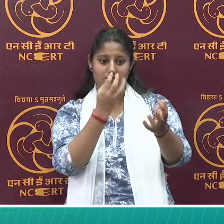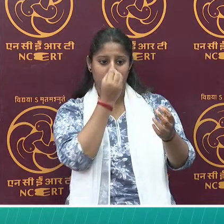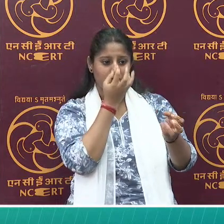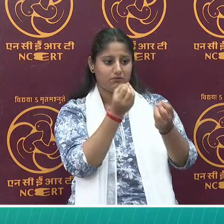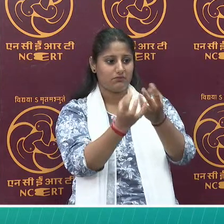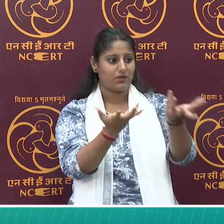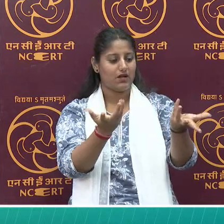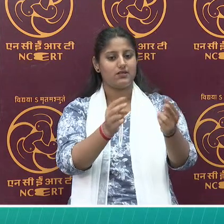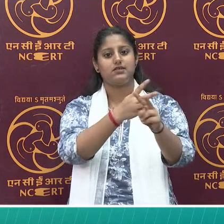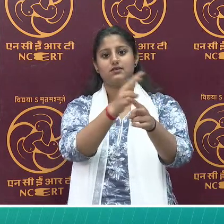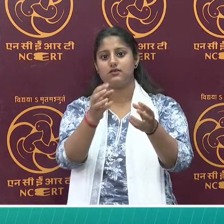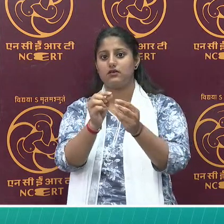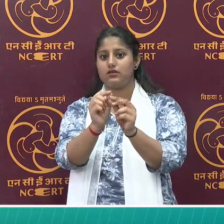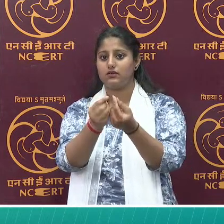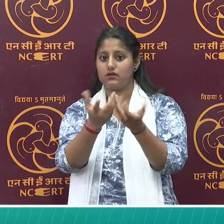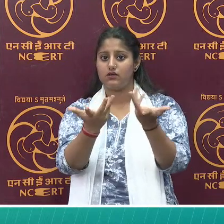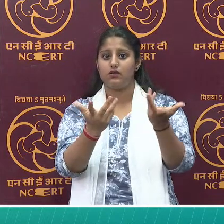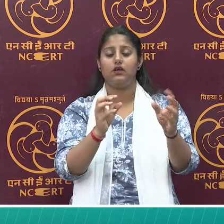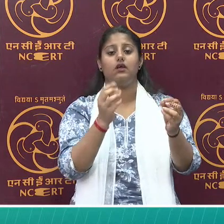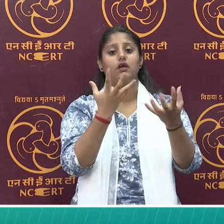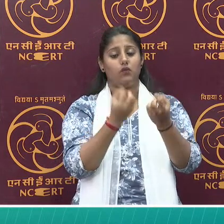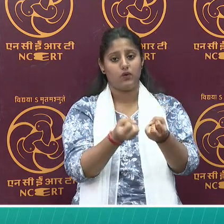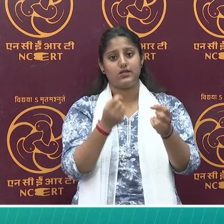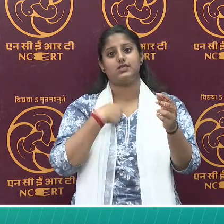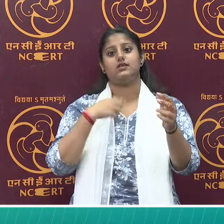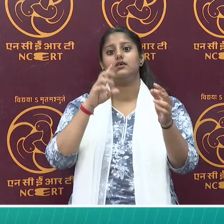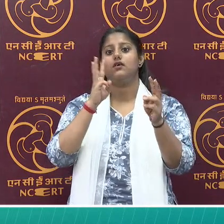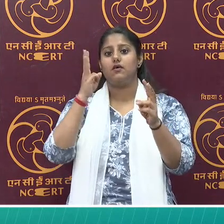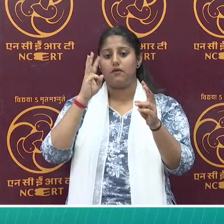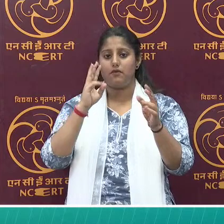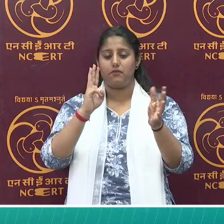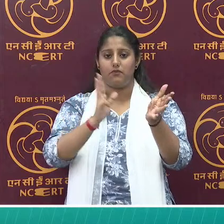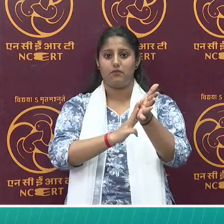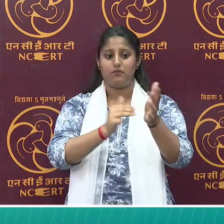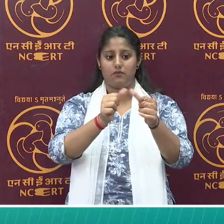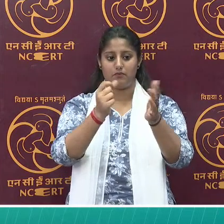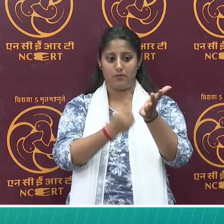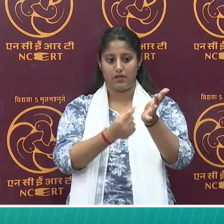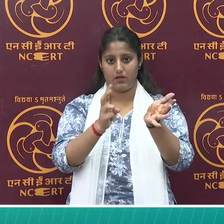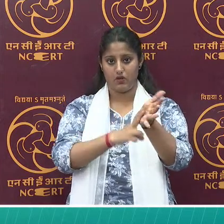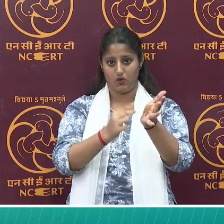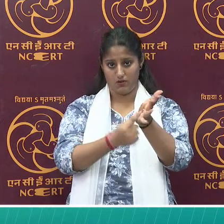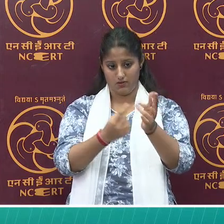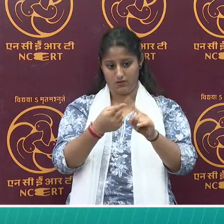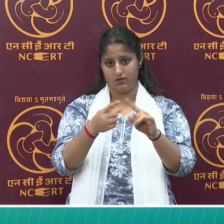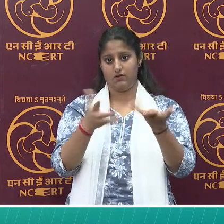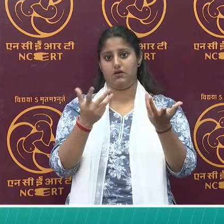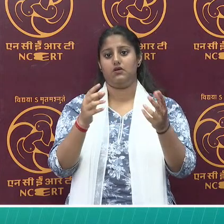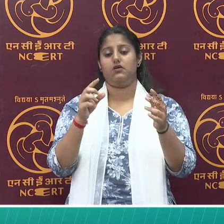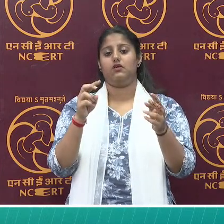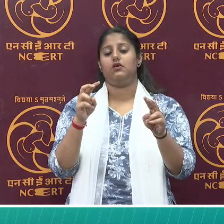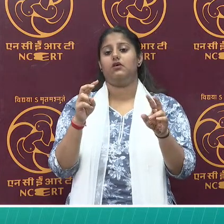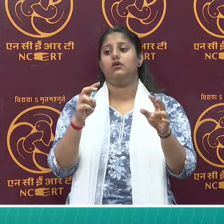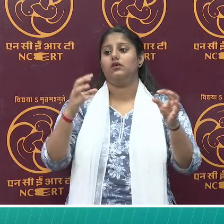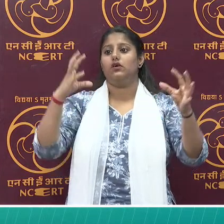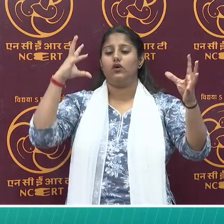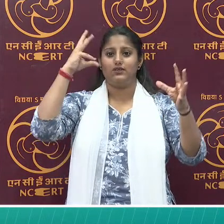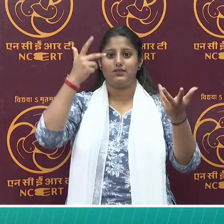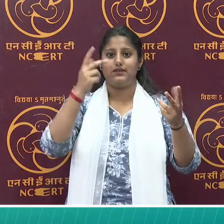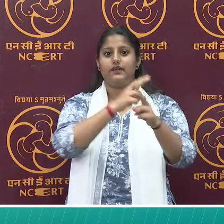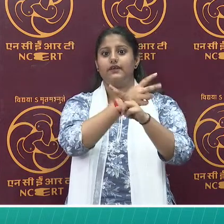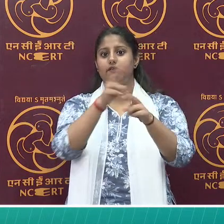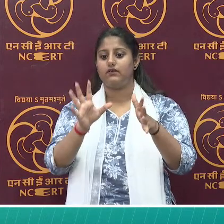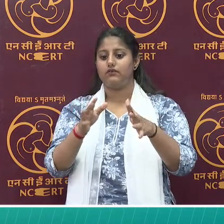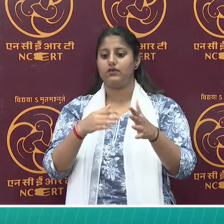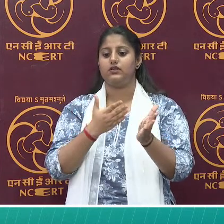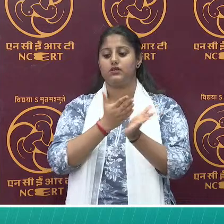nourishment comes, it comes from the manures or the fertilizers that we are adding. Right. Now there are certain natural methods